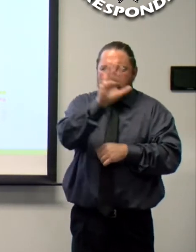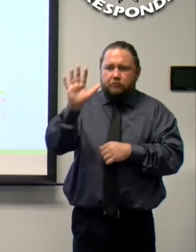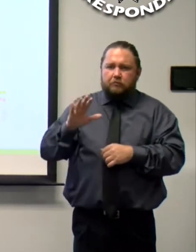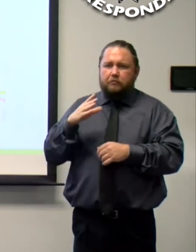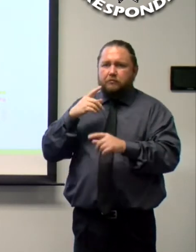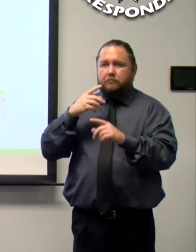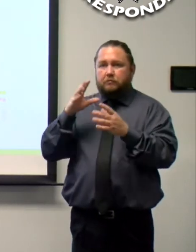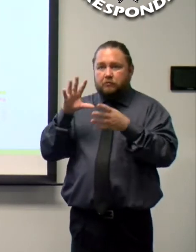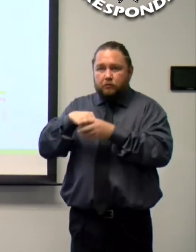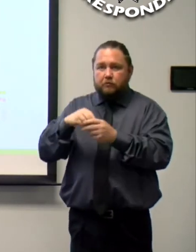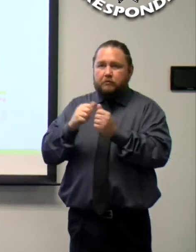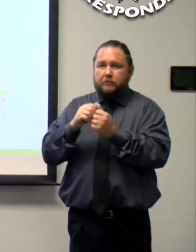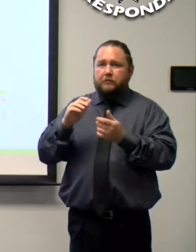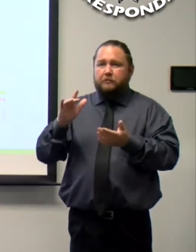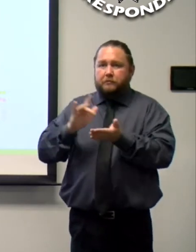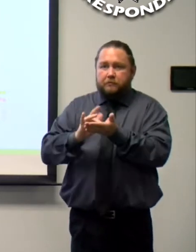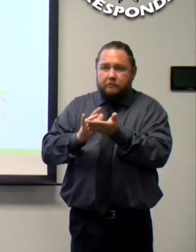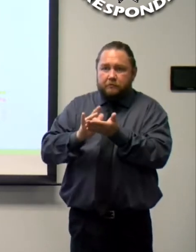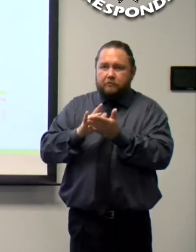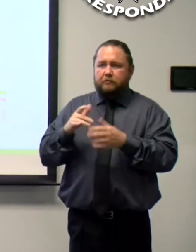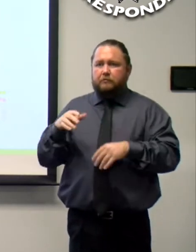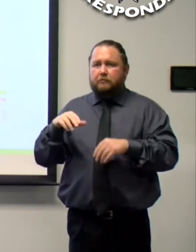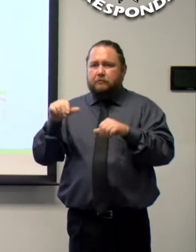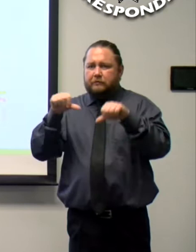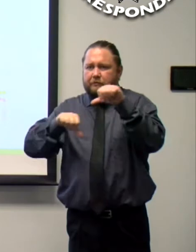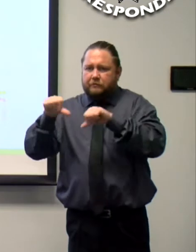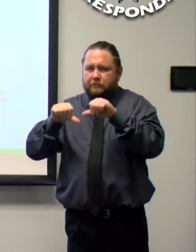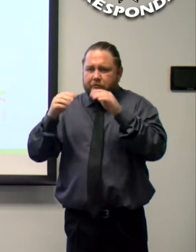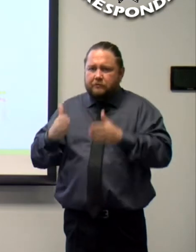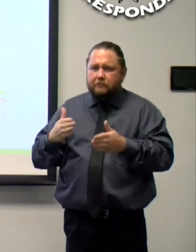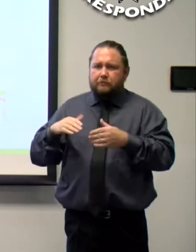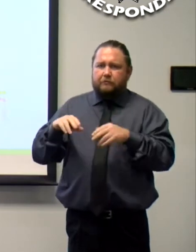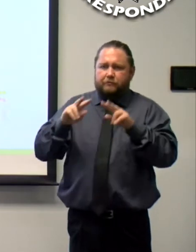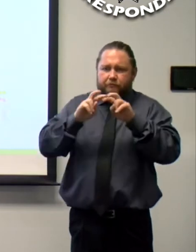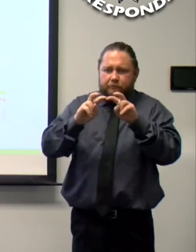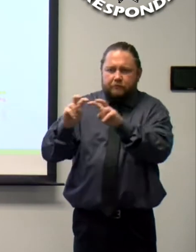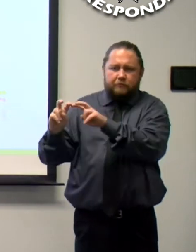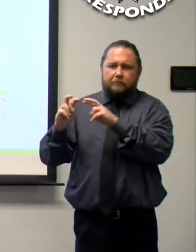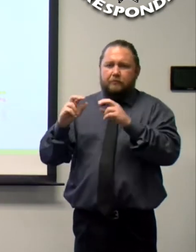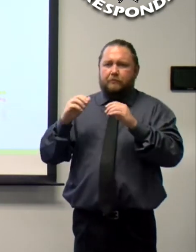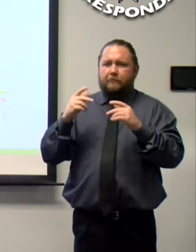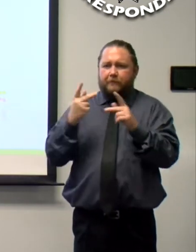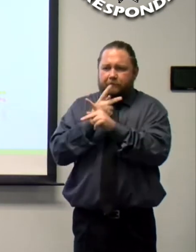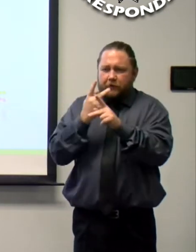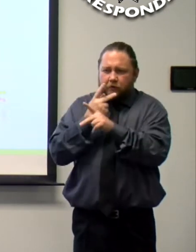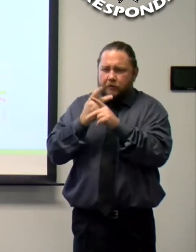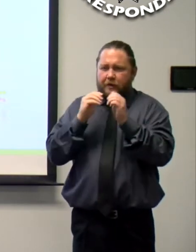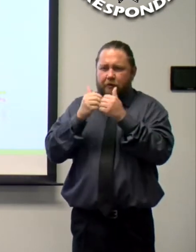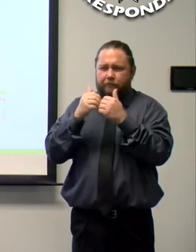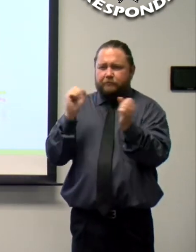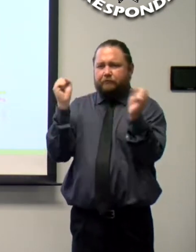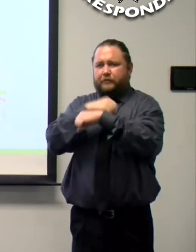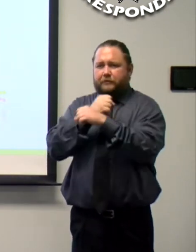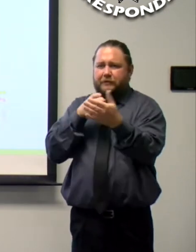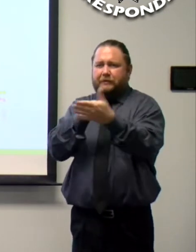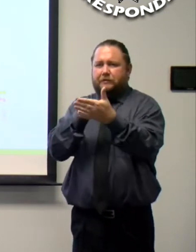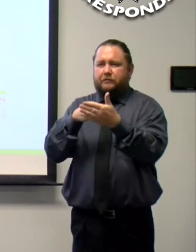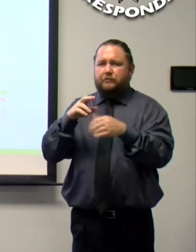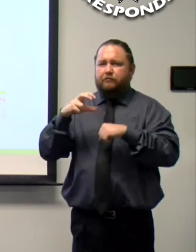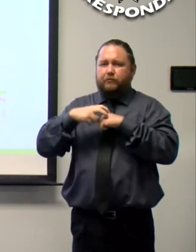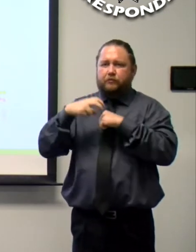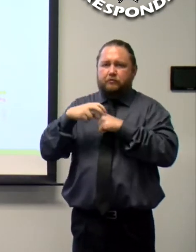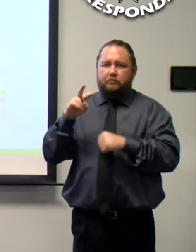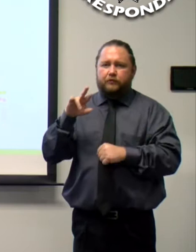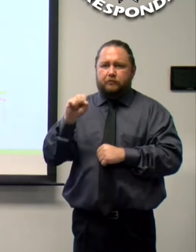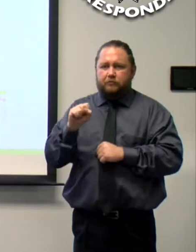how it spreads and how we should continue to fight it. So we see that in New Hampshire we've had